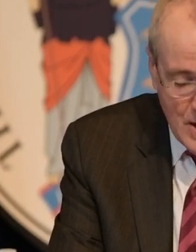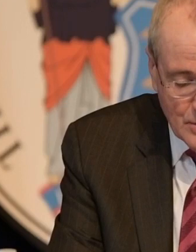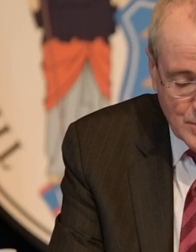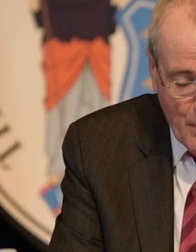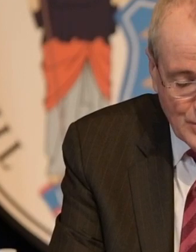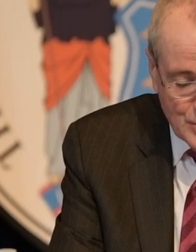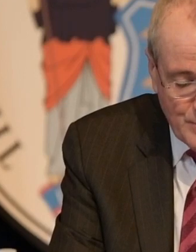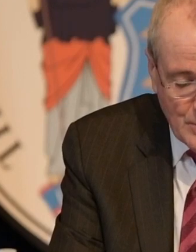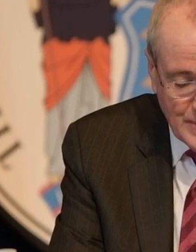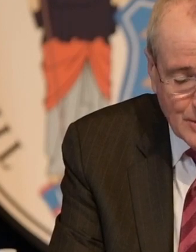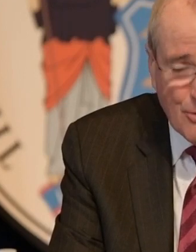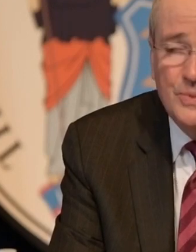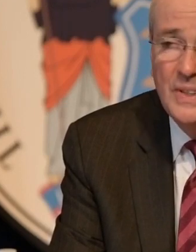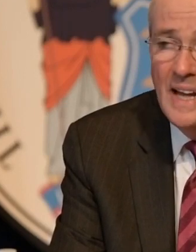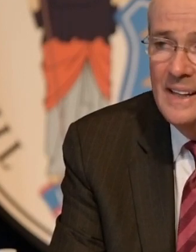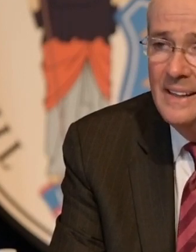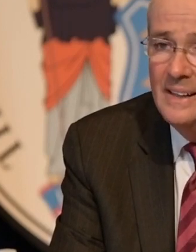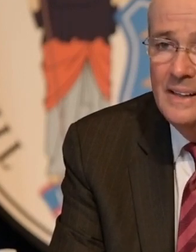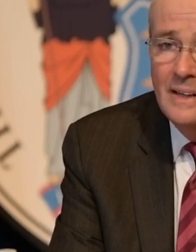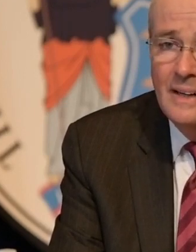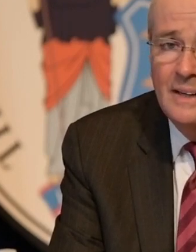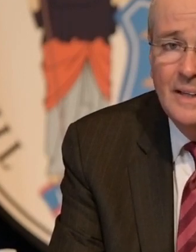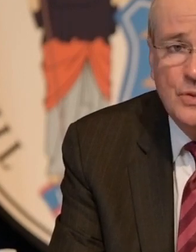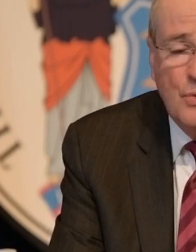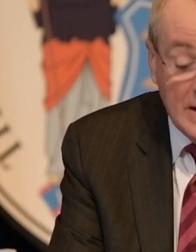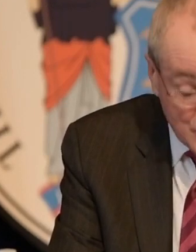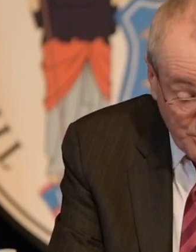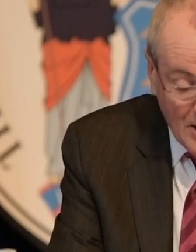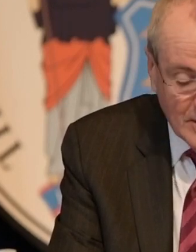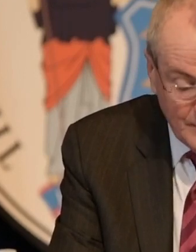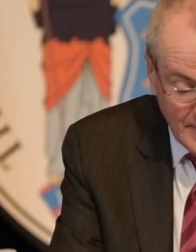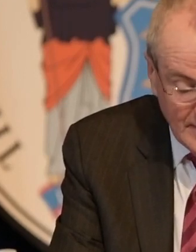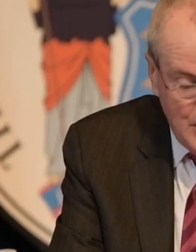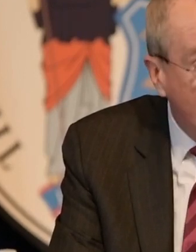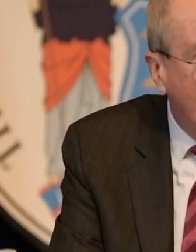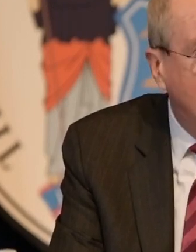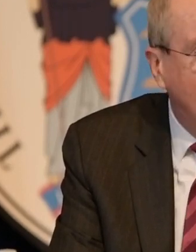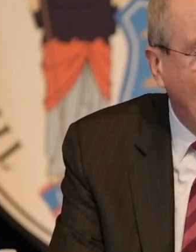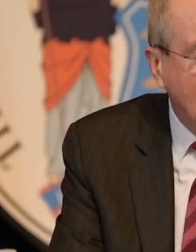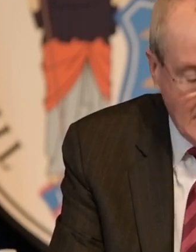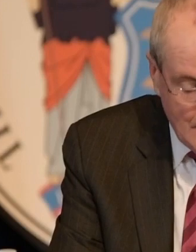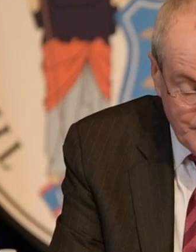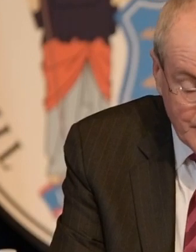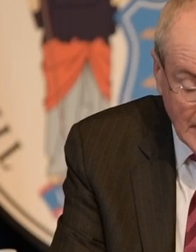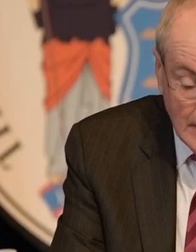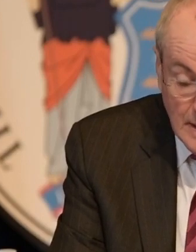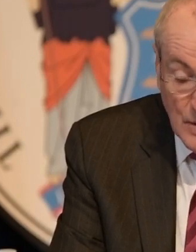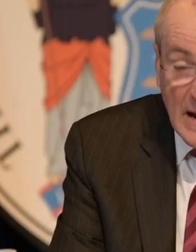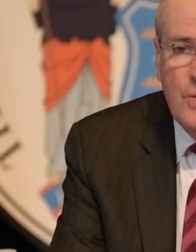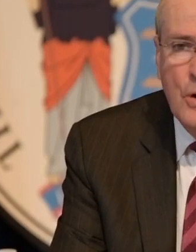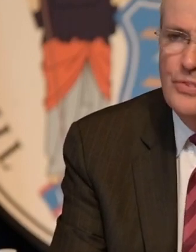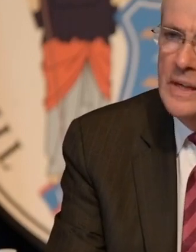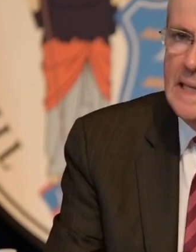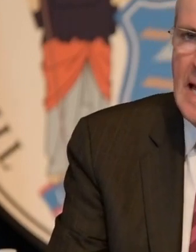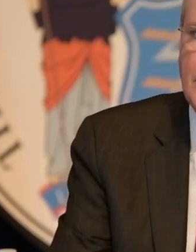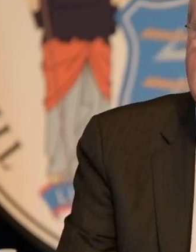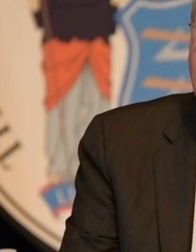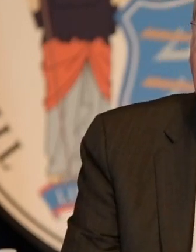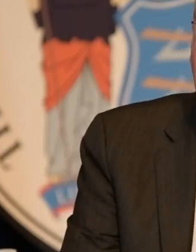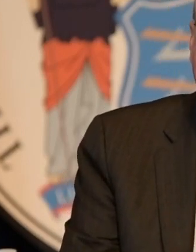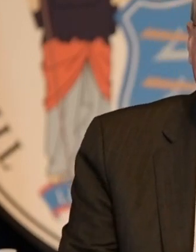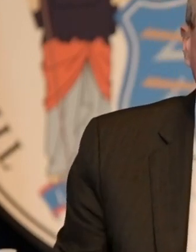was honored to participate with that group today, and it was quite inspiring. Each morning at 8 a.m. A lot of focus on